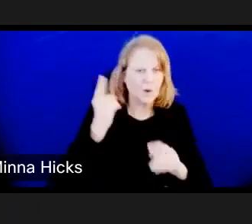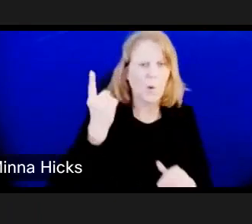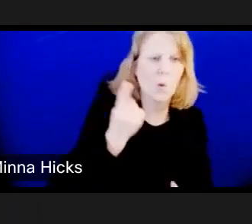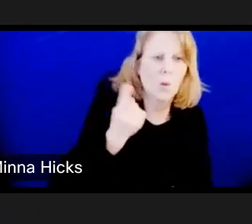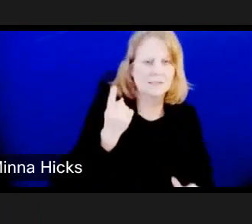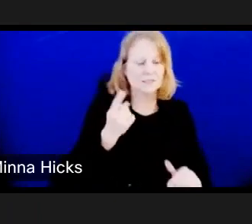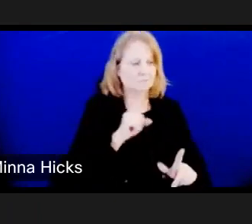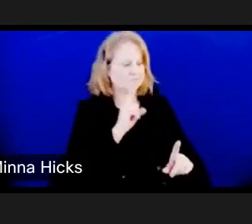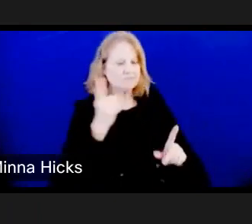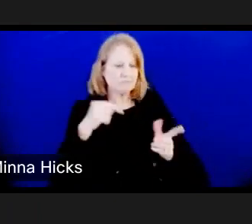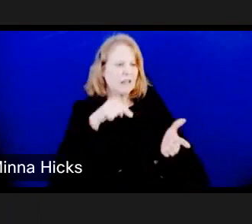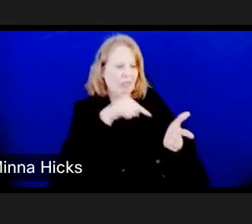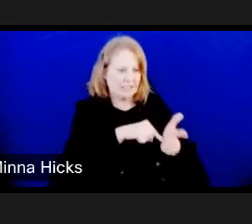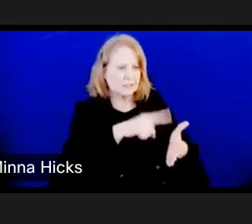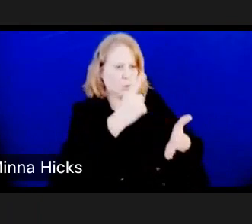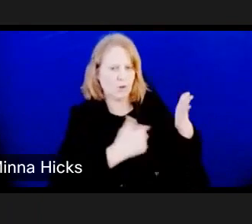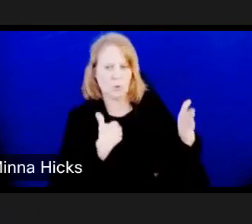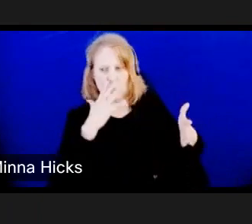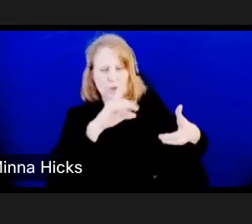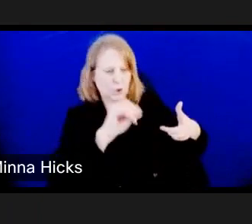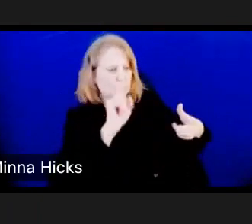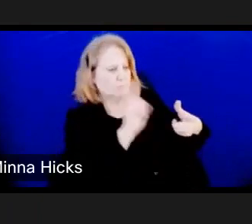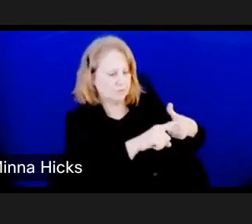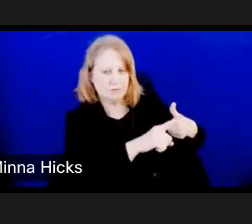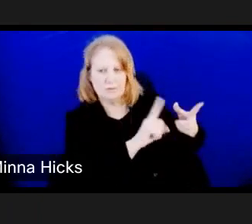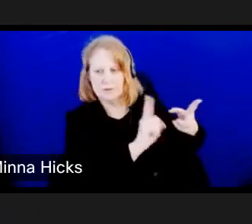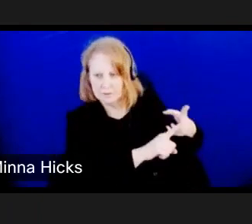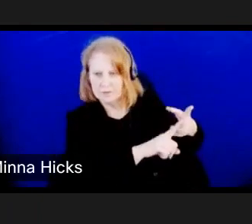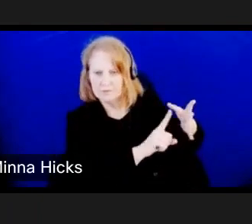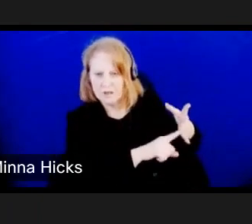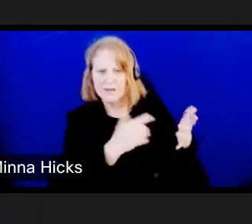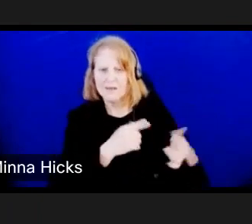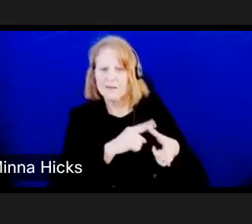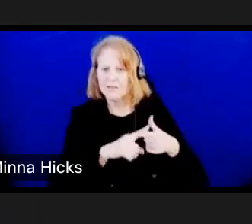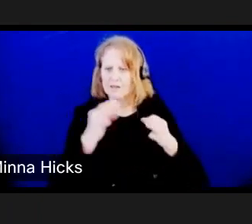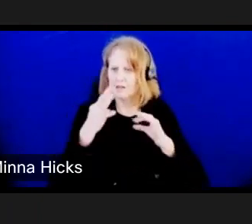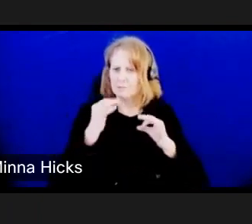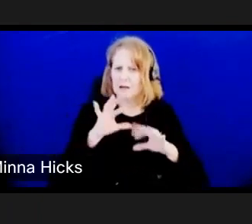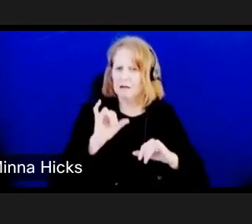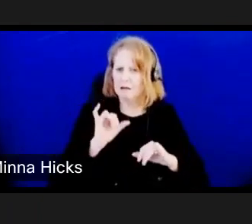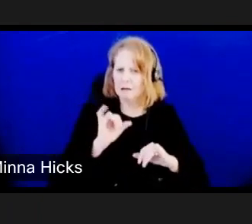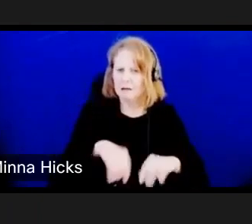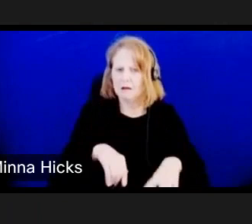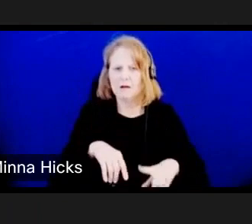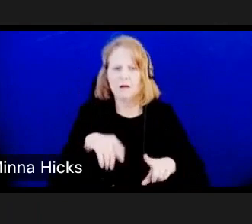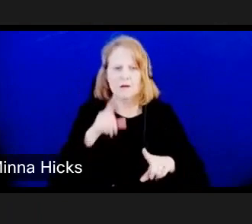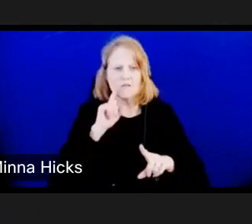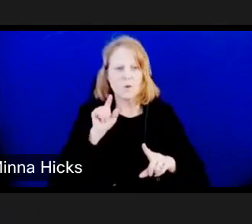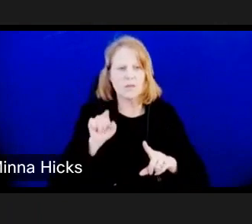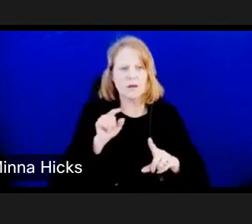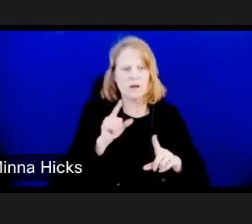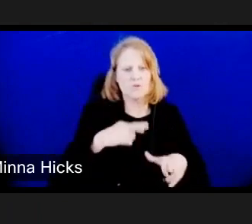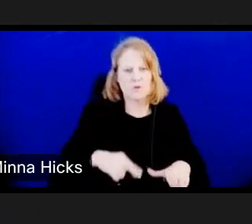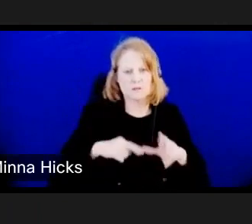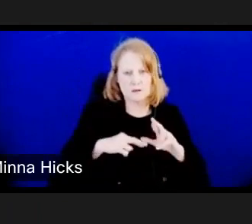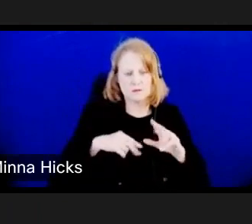what we're going to do. We have an NOI released. And it seemed that regardless of the feedback of the NOI from the ANC or residents, DDOT